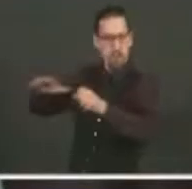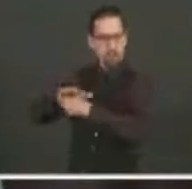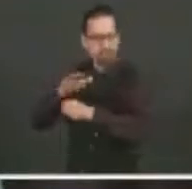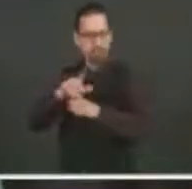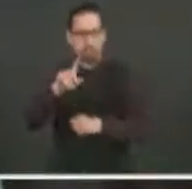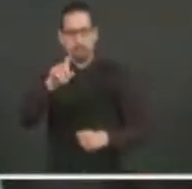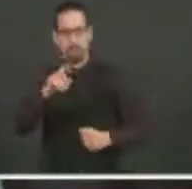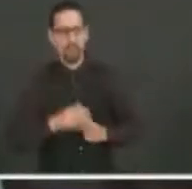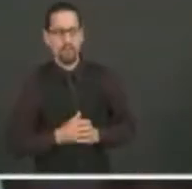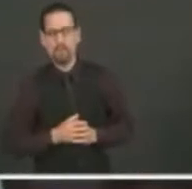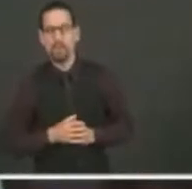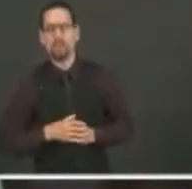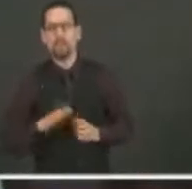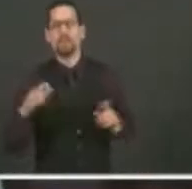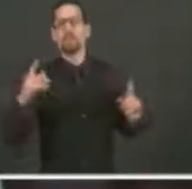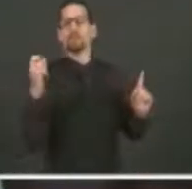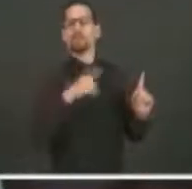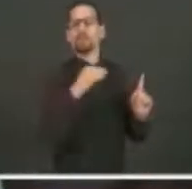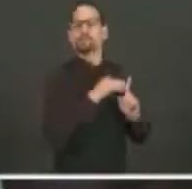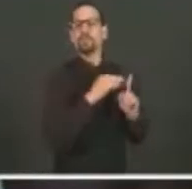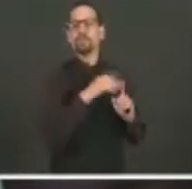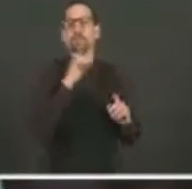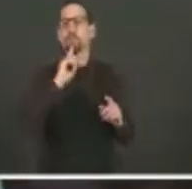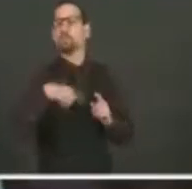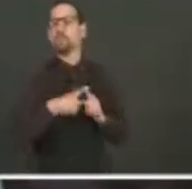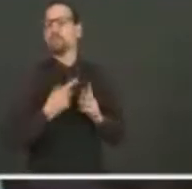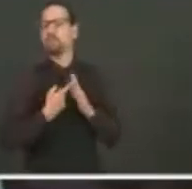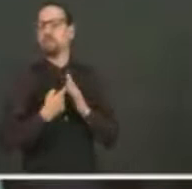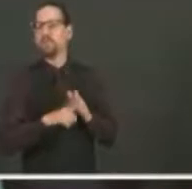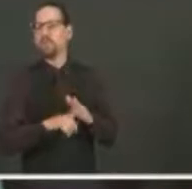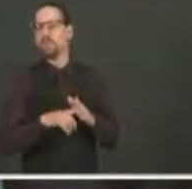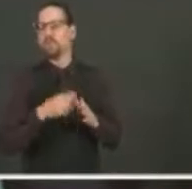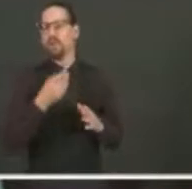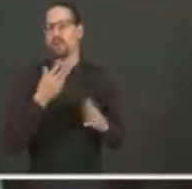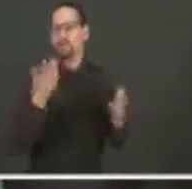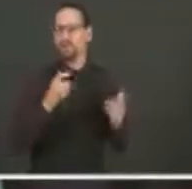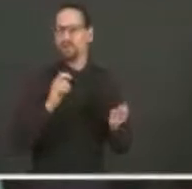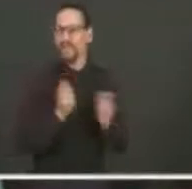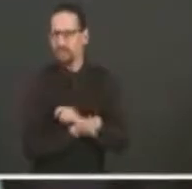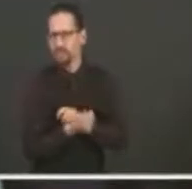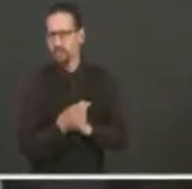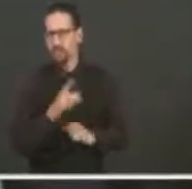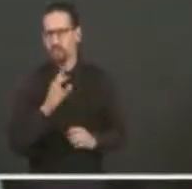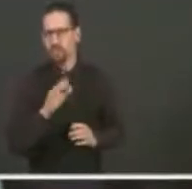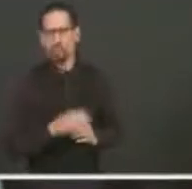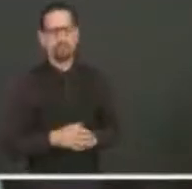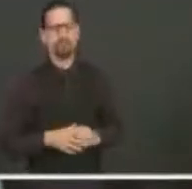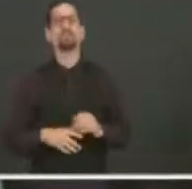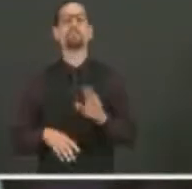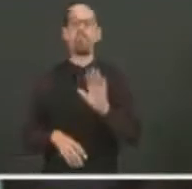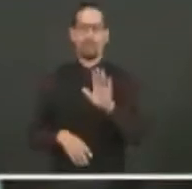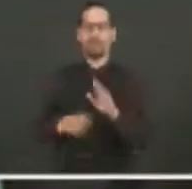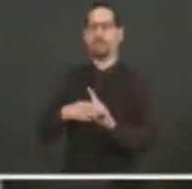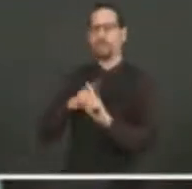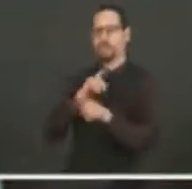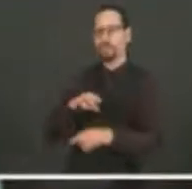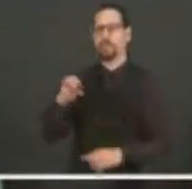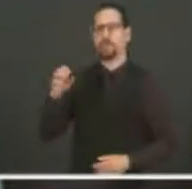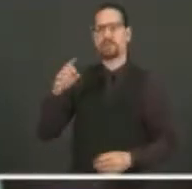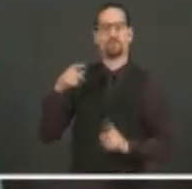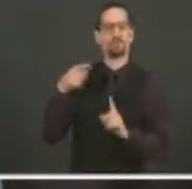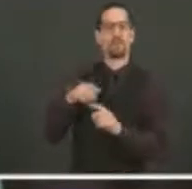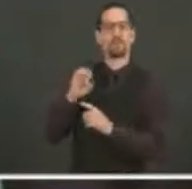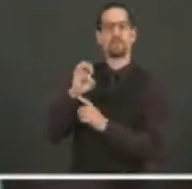what could change that? Okay, when does it begin? We could change that. So my executive order for phase 2 is set